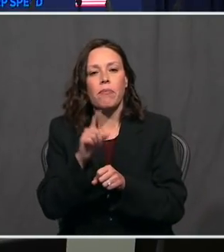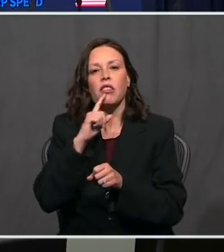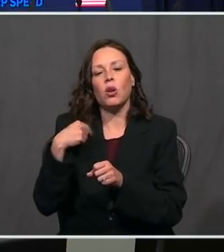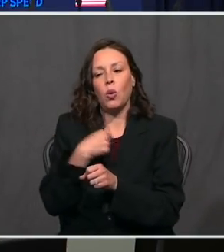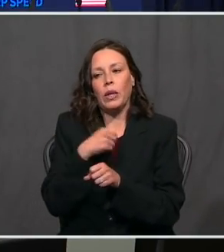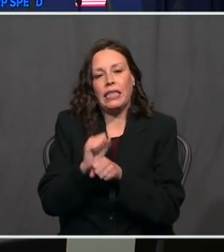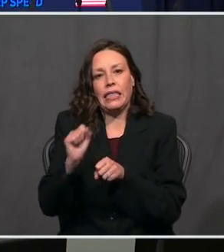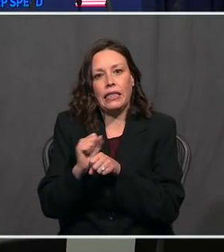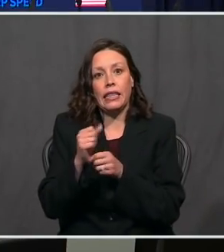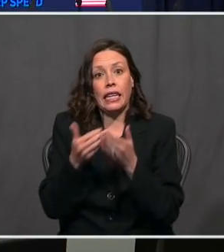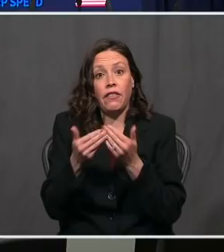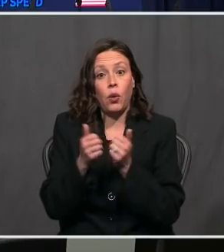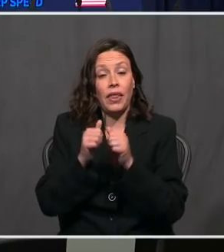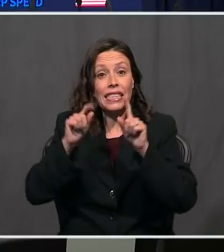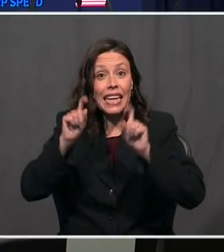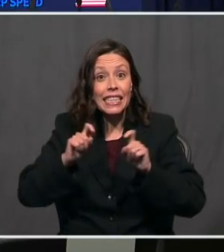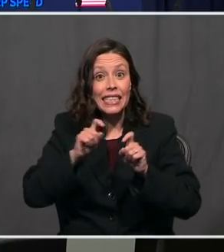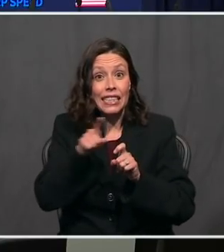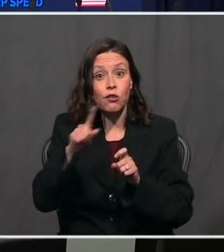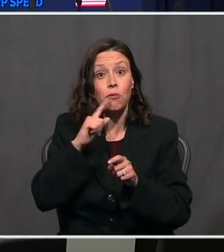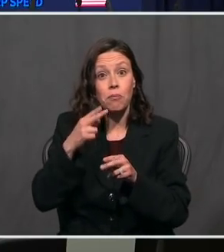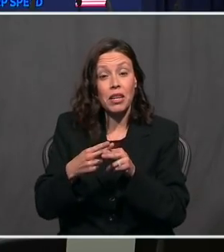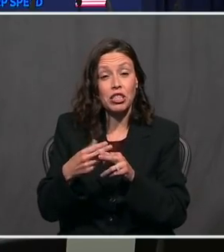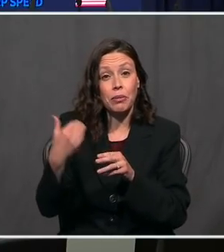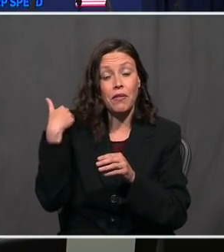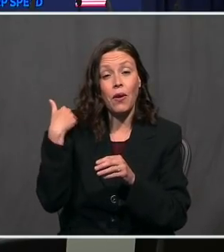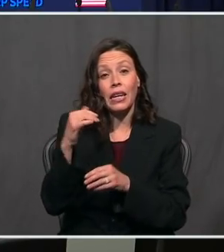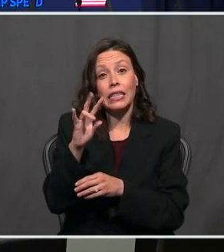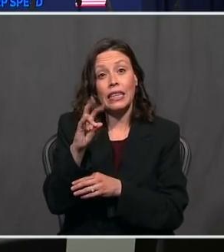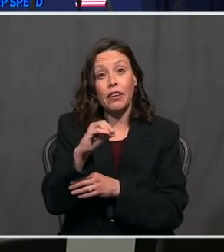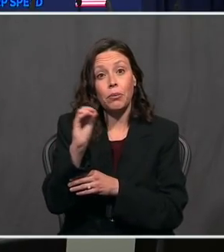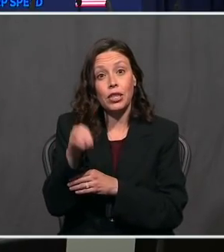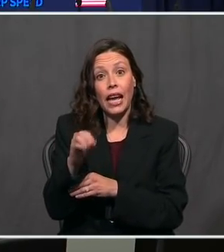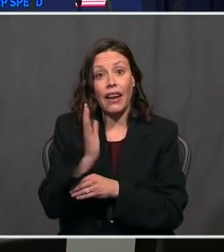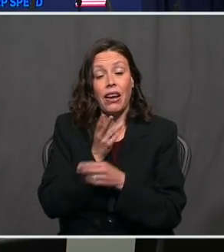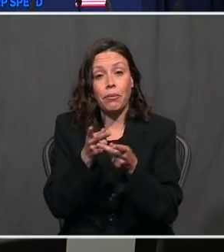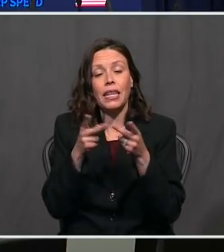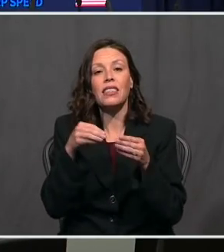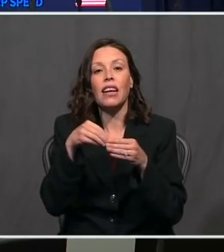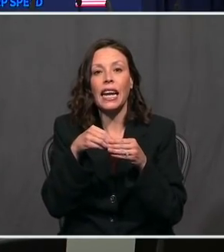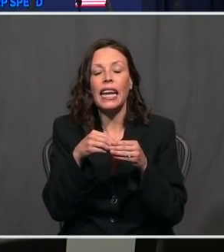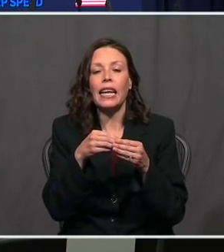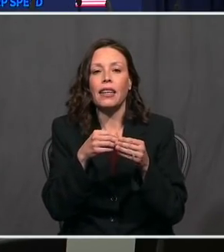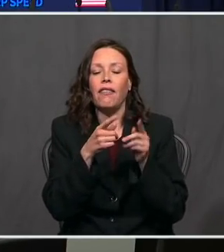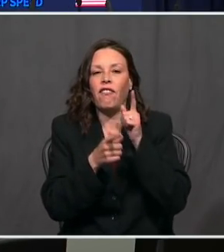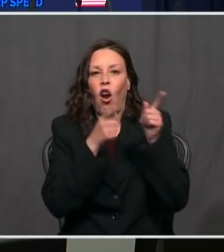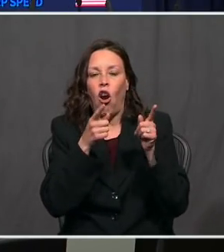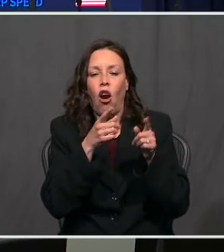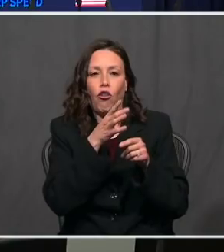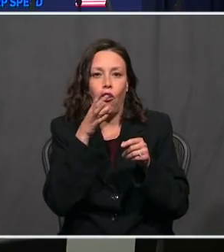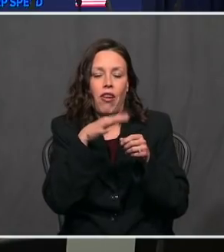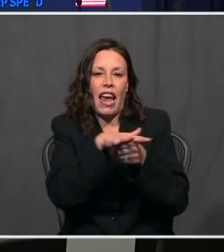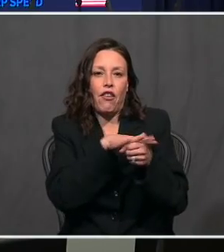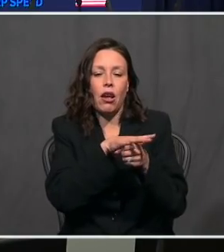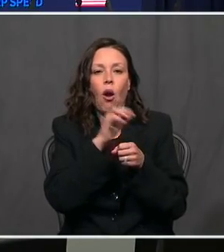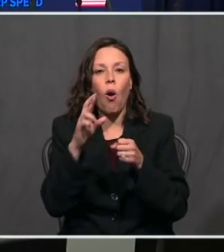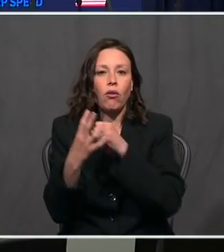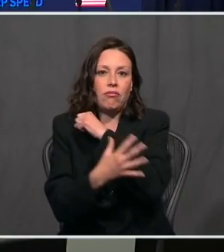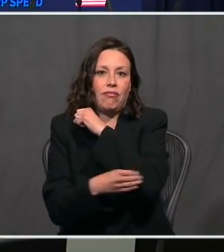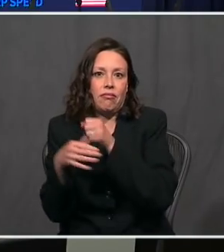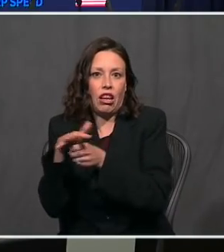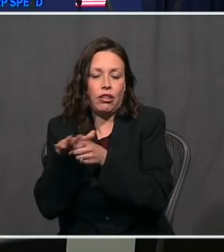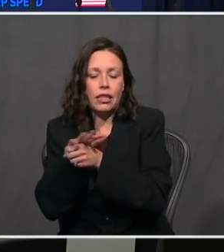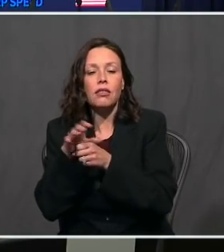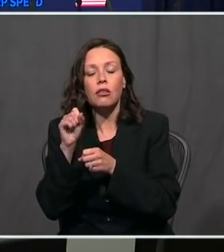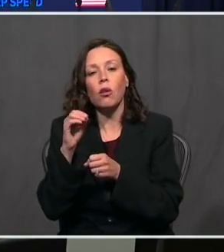started to do that, even with testing that you mentioned before. 70% of our sites are in underserved areas. So I think just from a framework perspective, I think pharmacy is